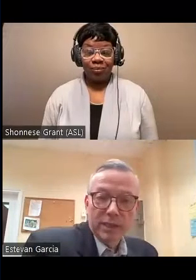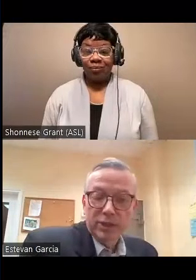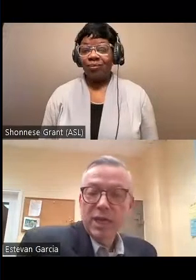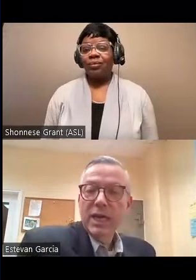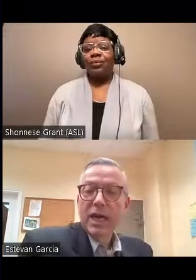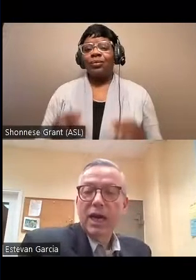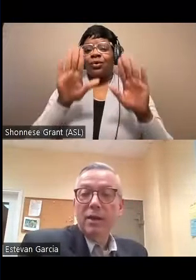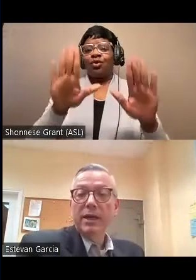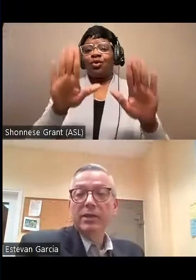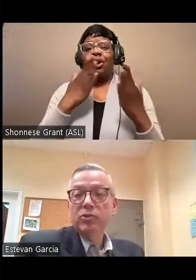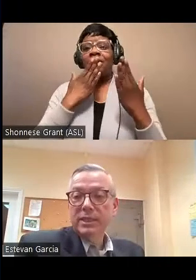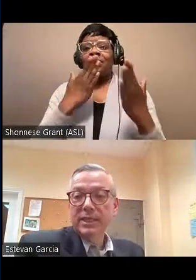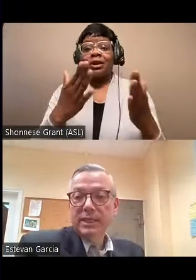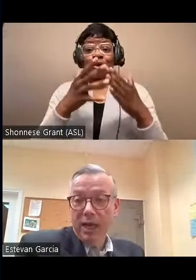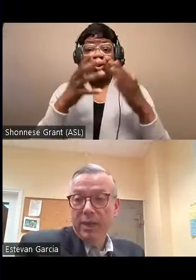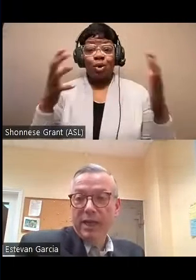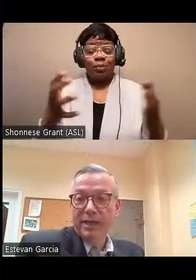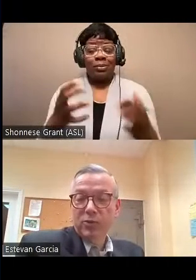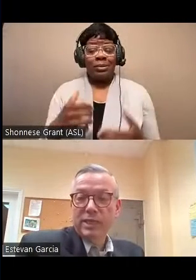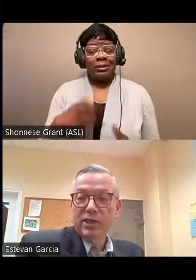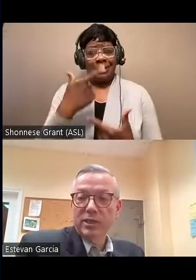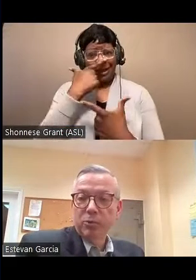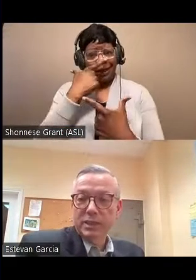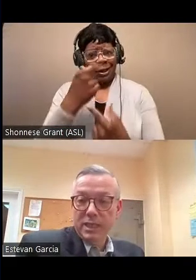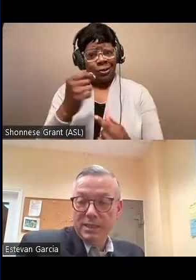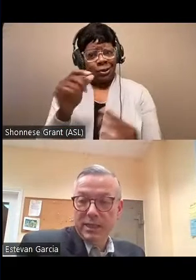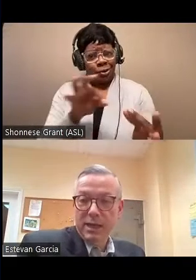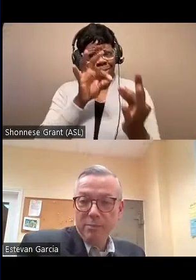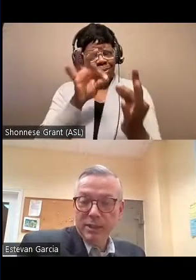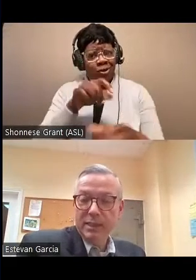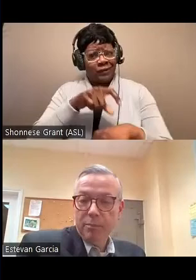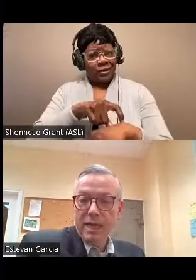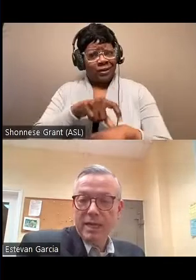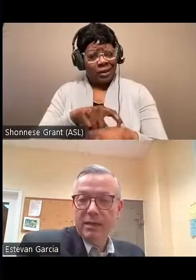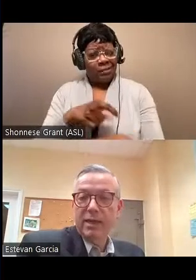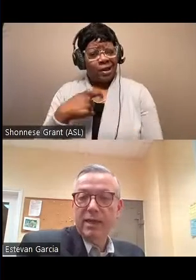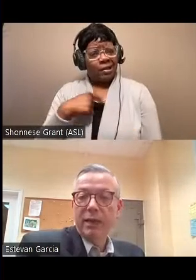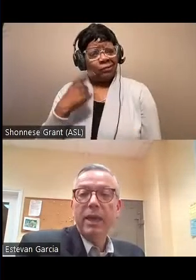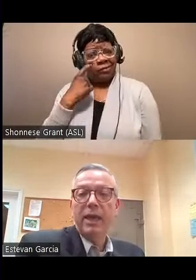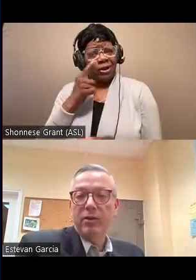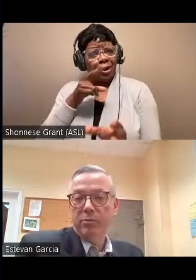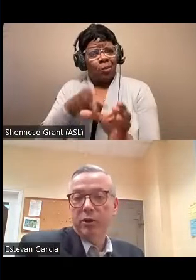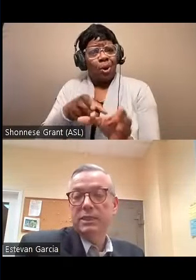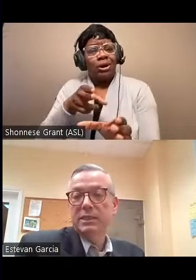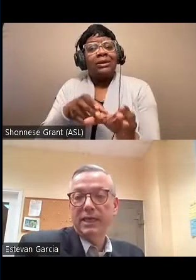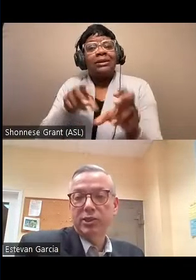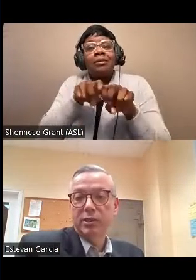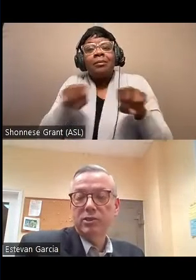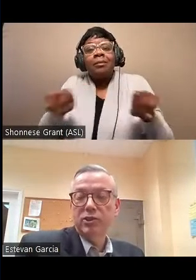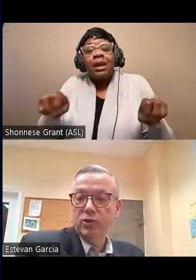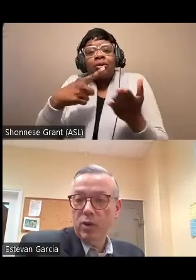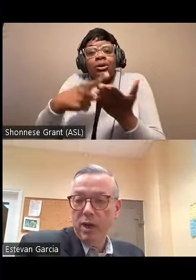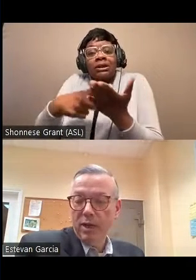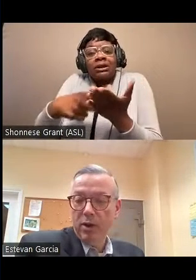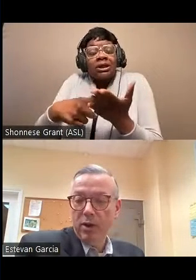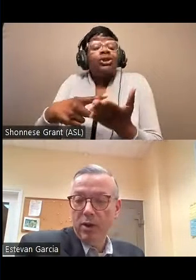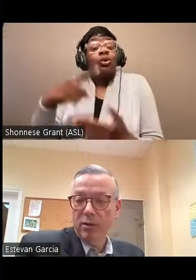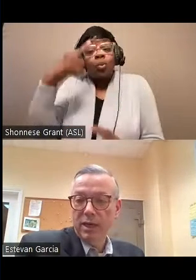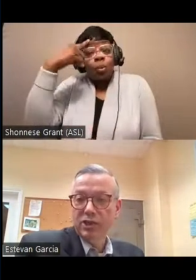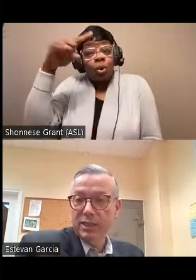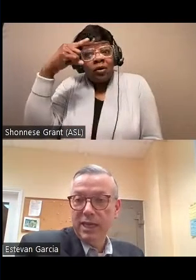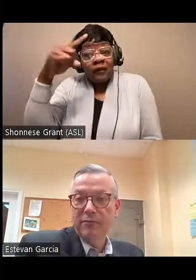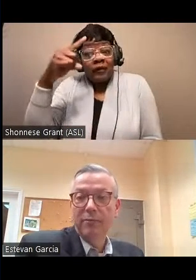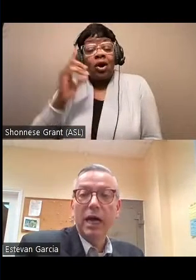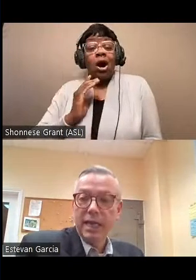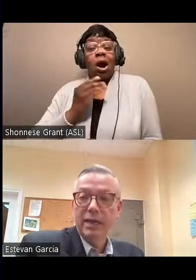Great, thanks so much. Interesting timing as we just presented and I participated in a panel presentation to